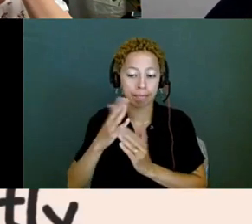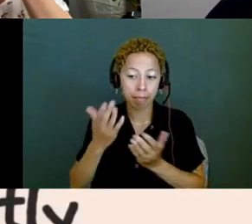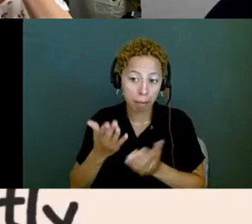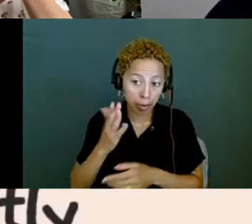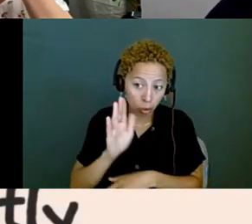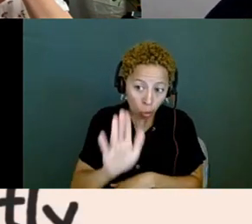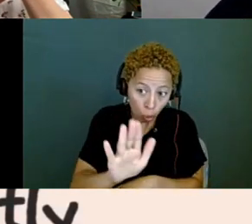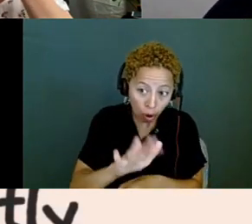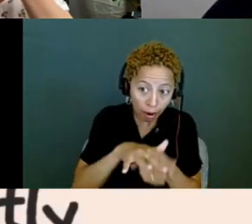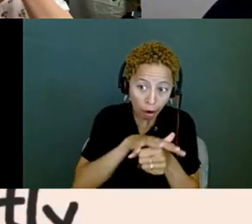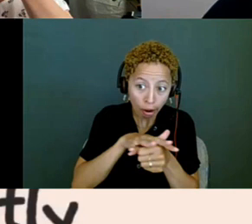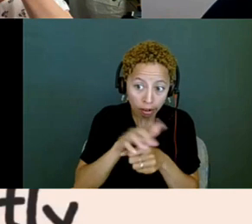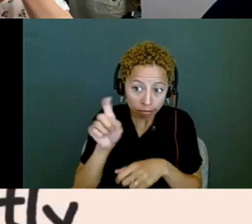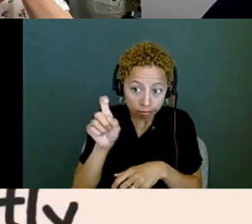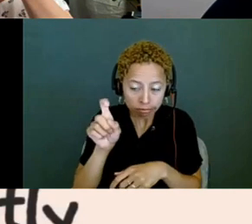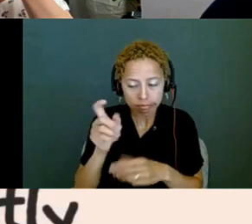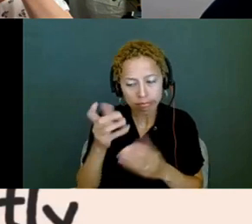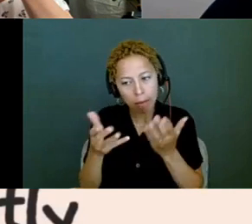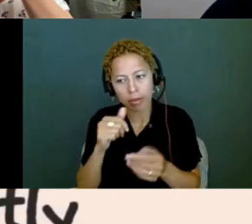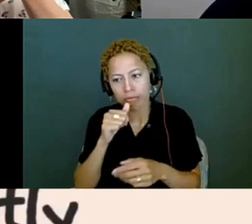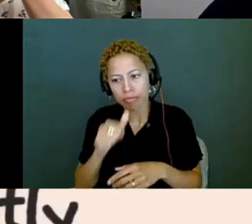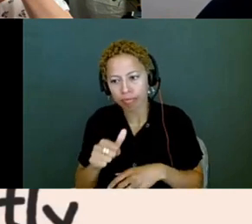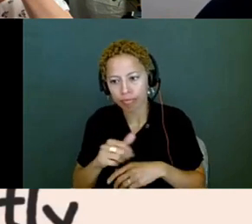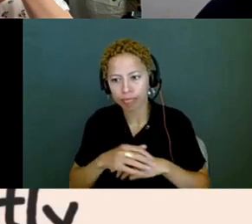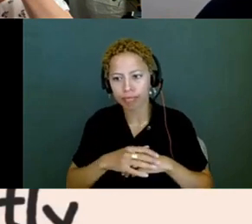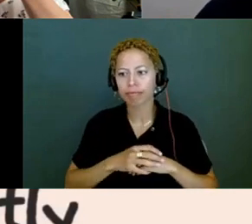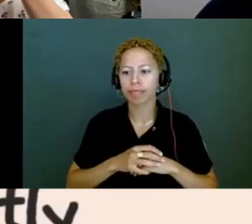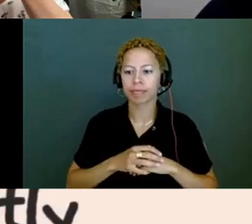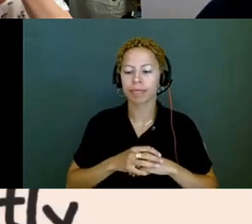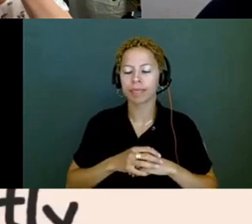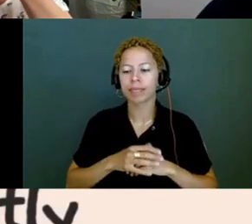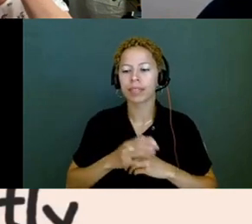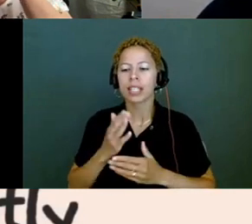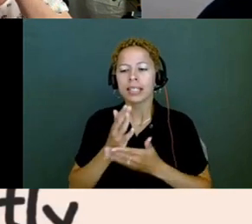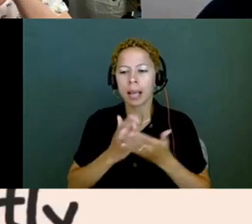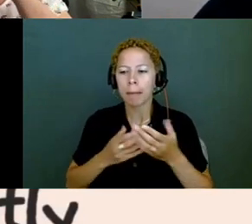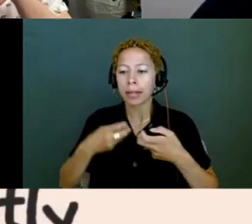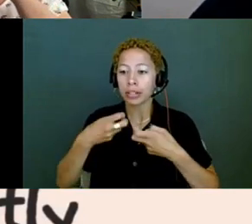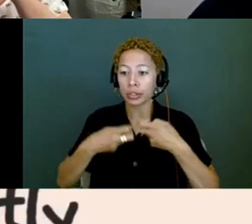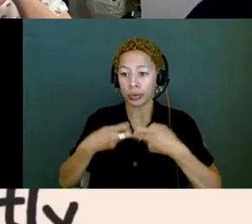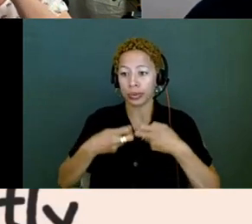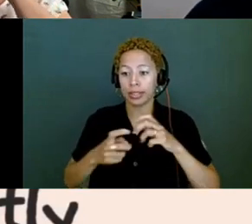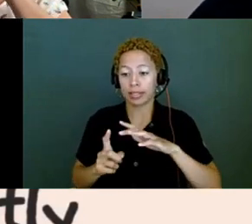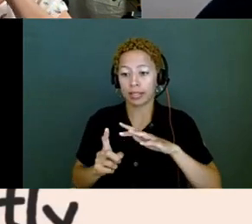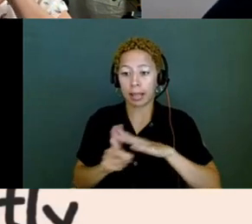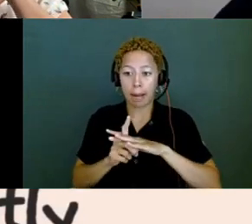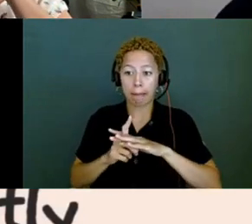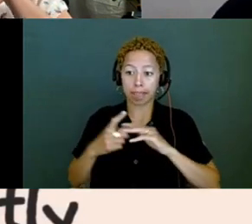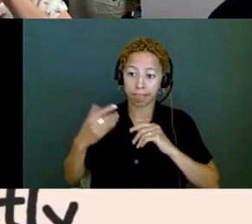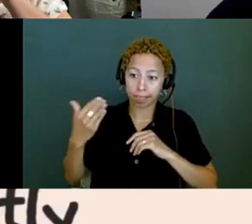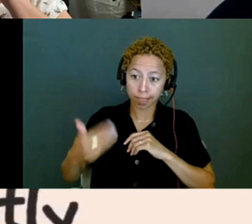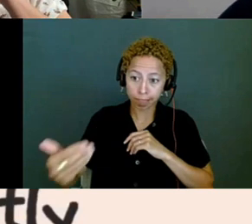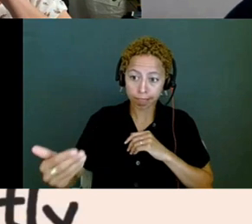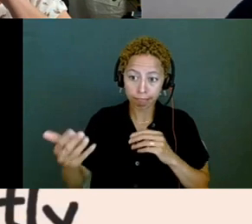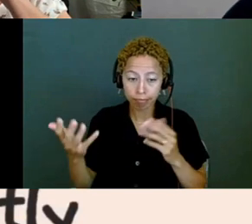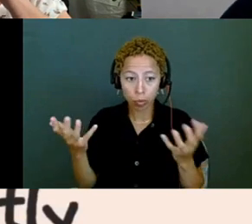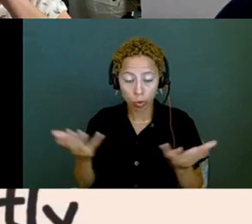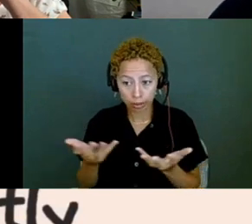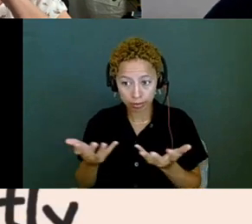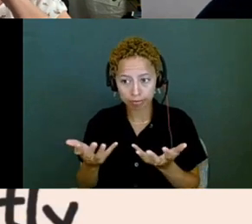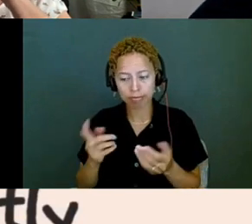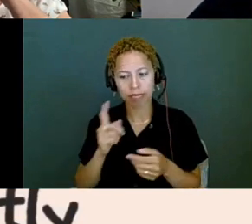your area. The issues I frequently have, which this is an all